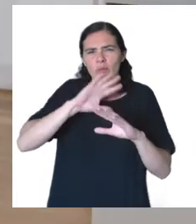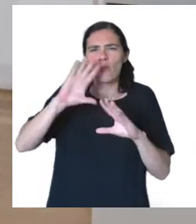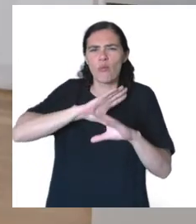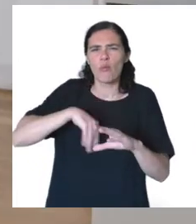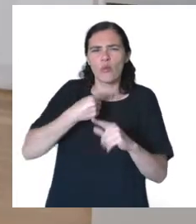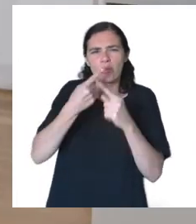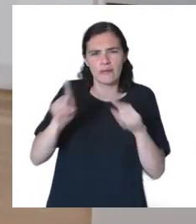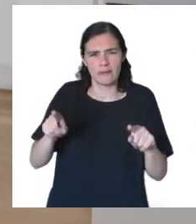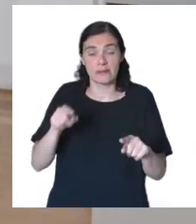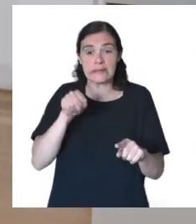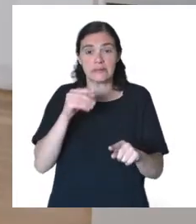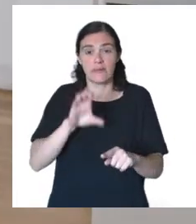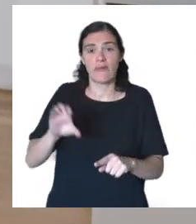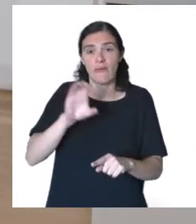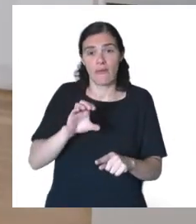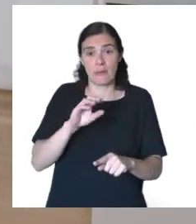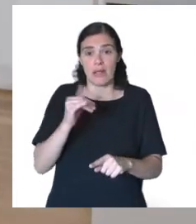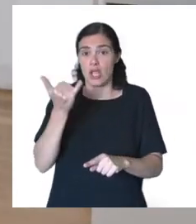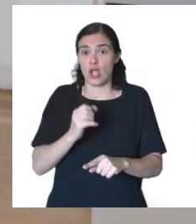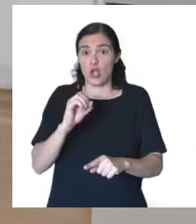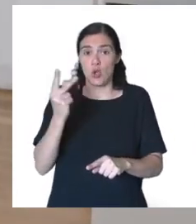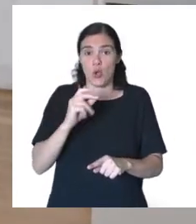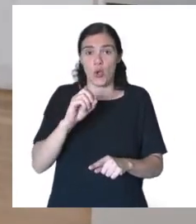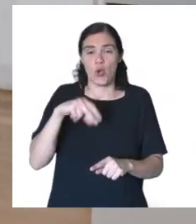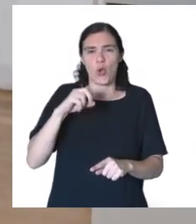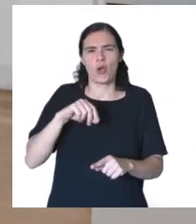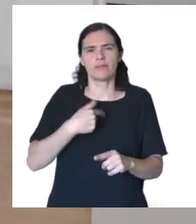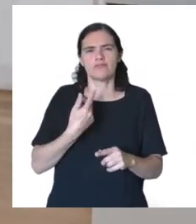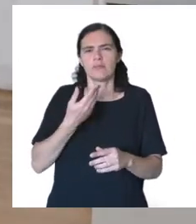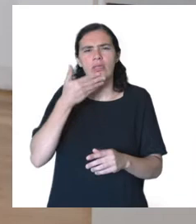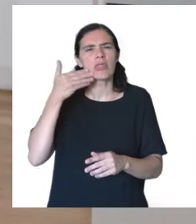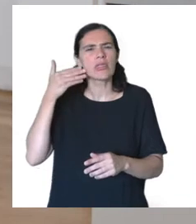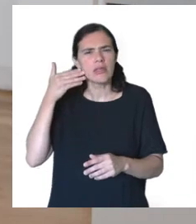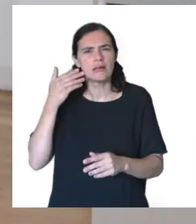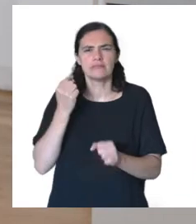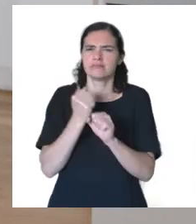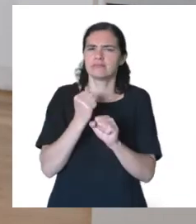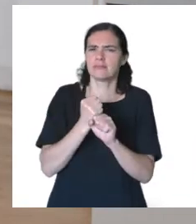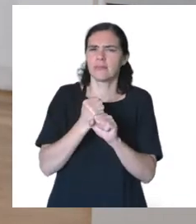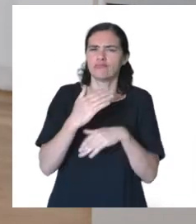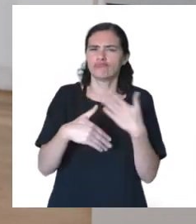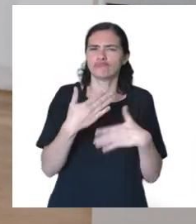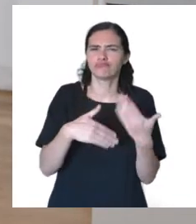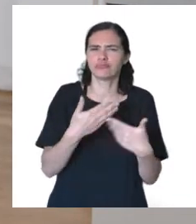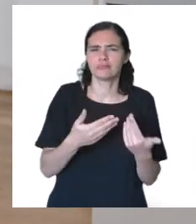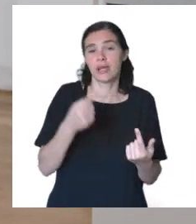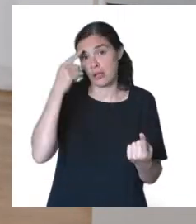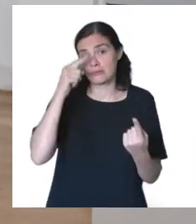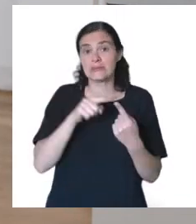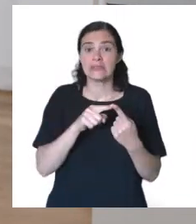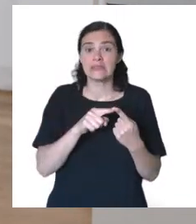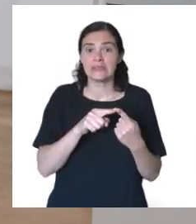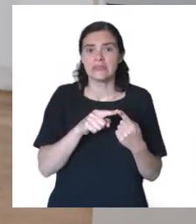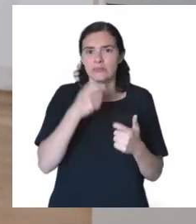another dimension. And that's a way for Yoko Ono, very early on in her work,